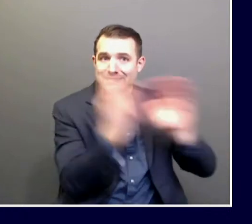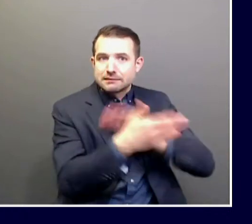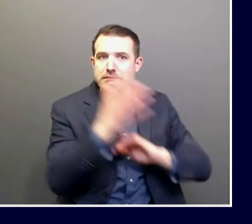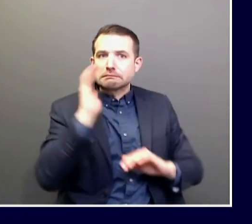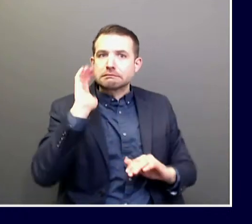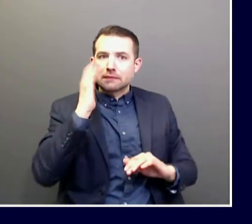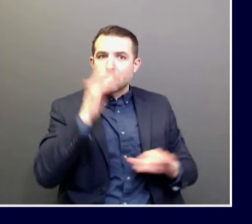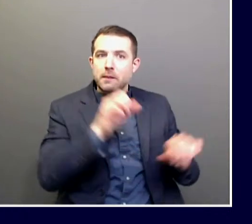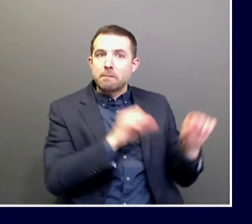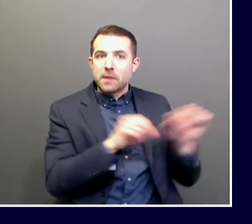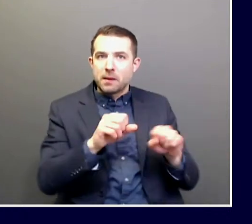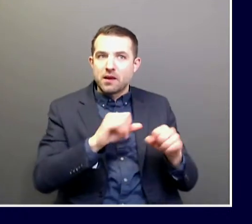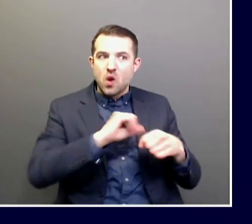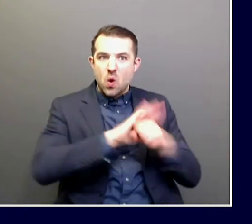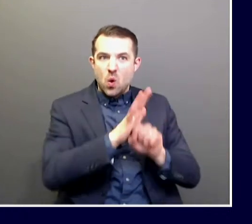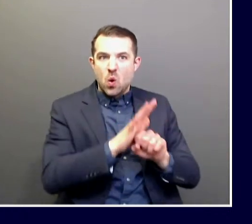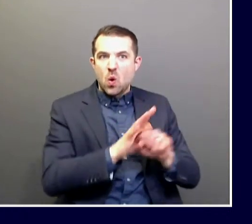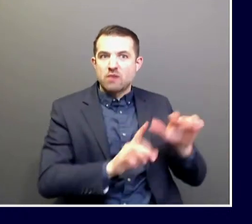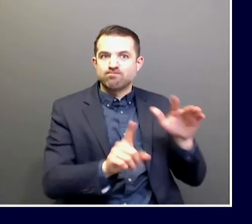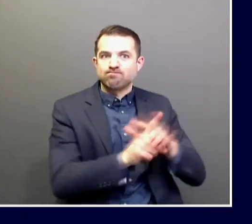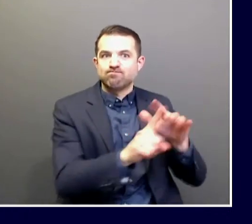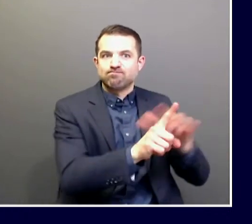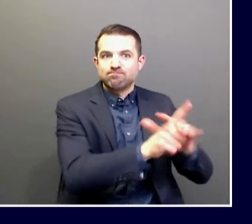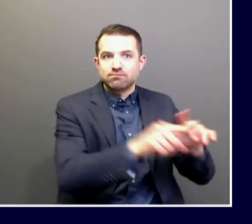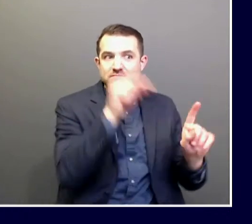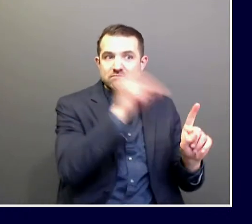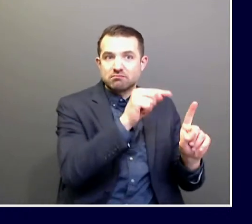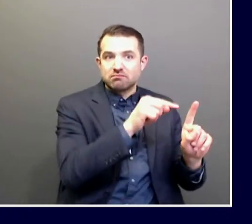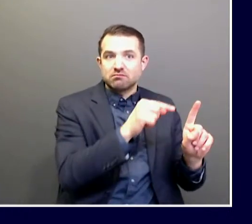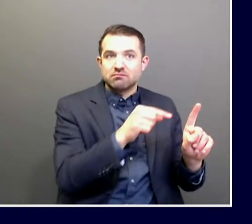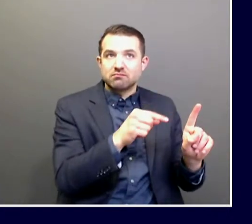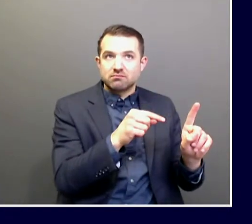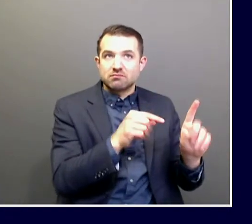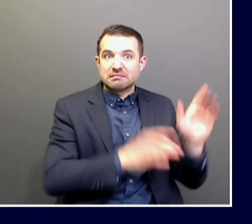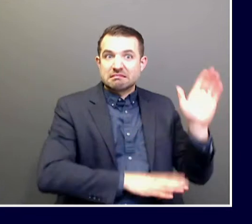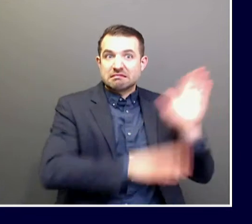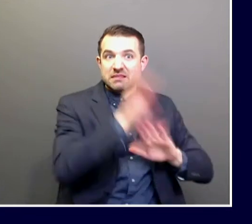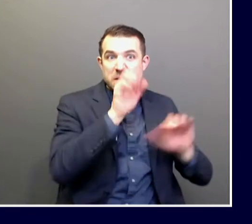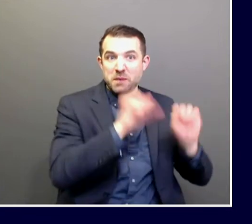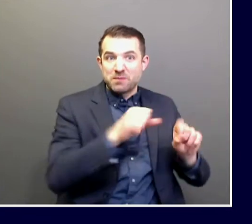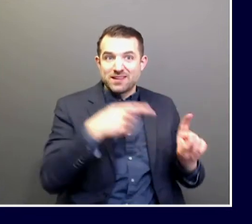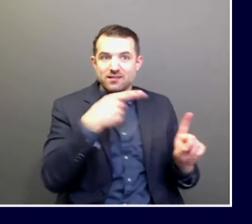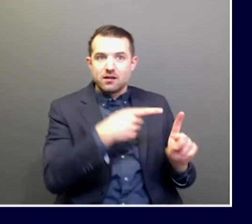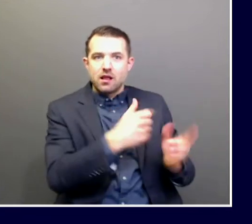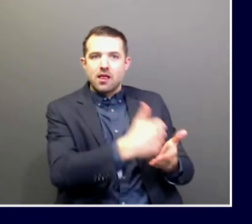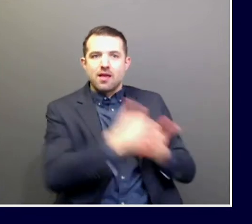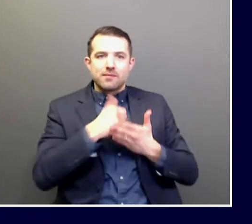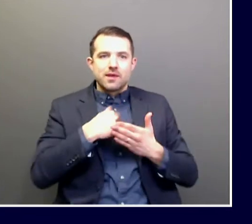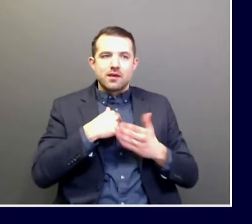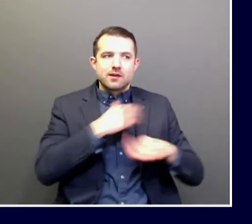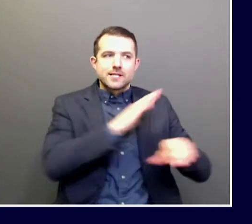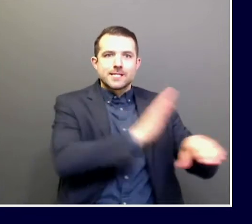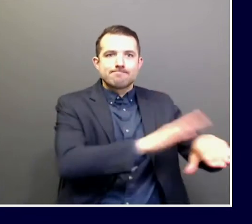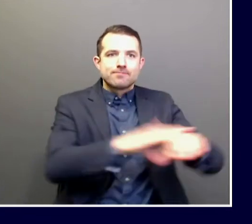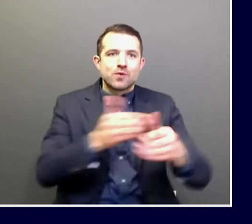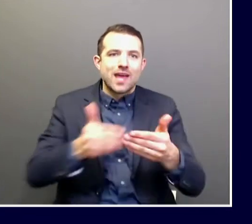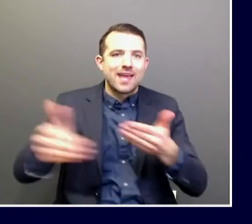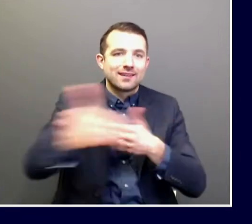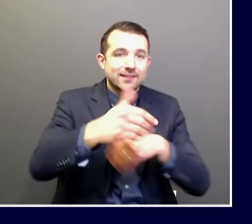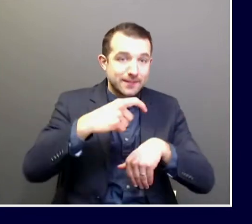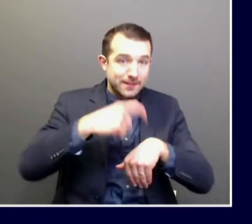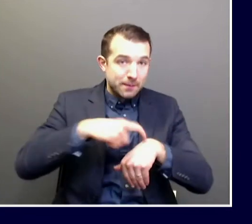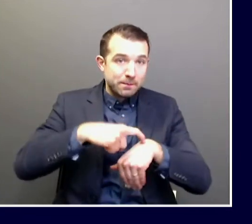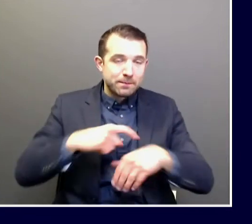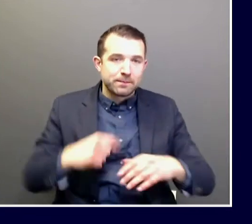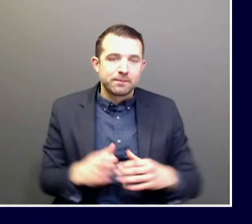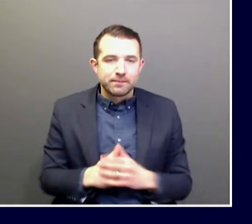than likelihood chance of getting COVID. So that's how we're going to be approaching our analysis of the data, Brian, is to look for the trends. Okay,